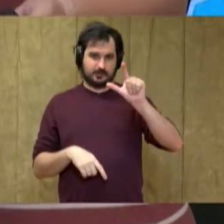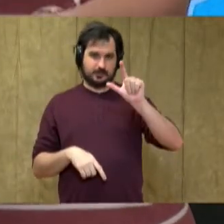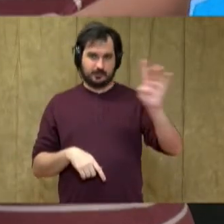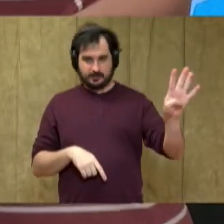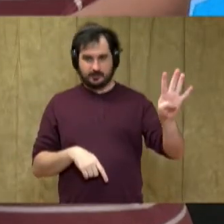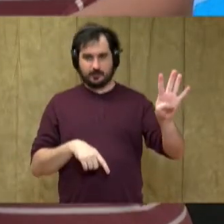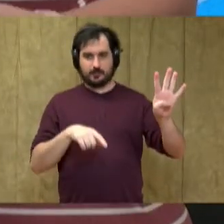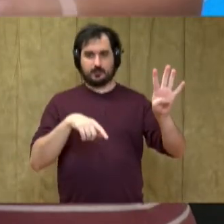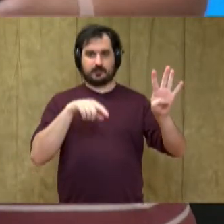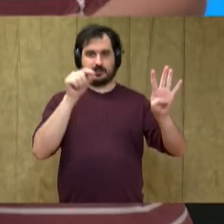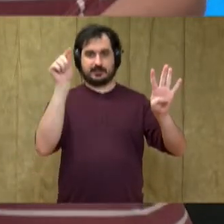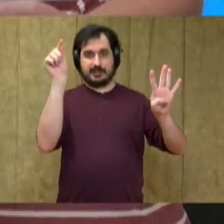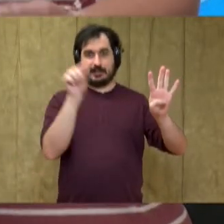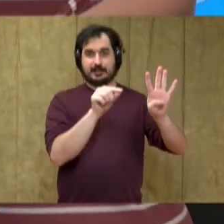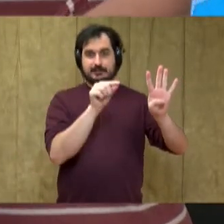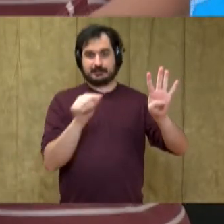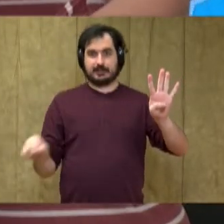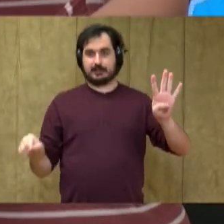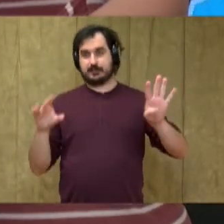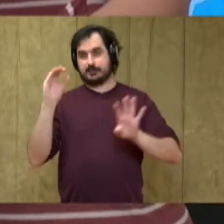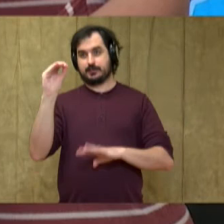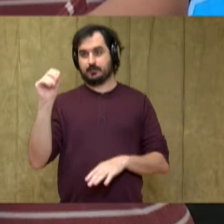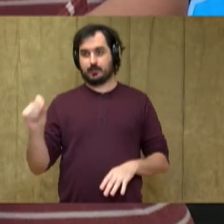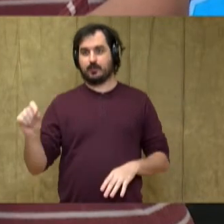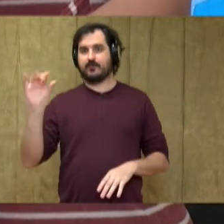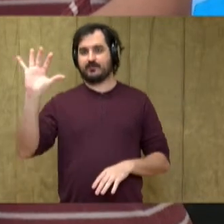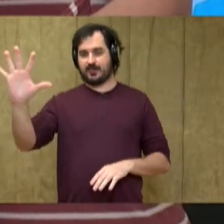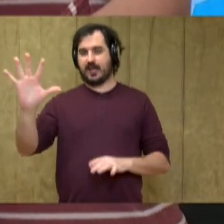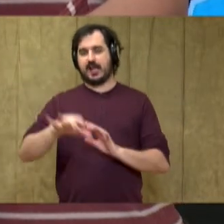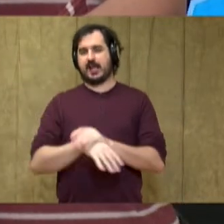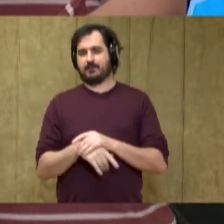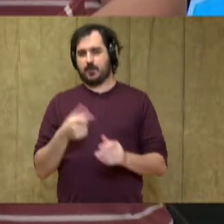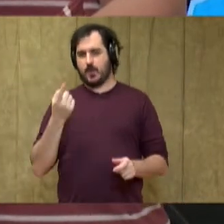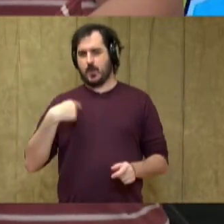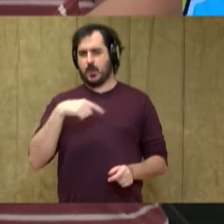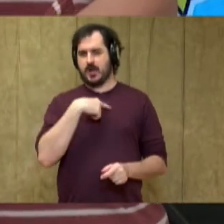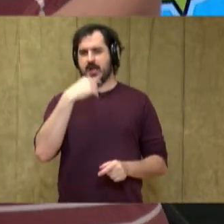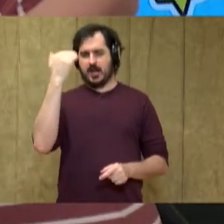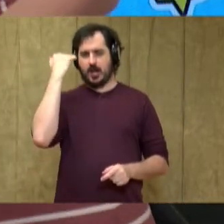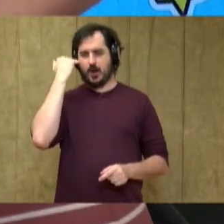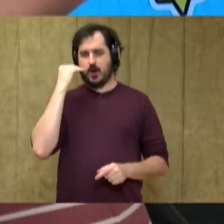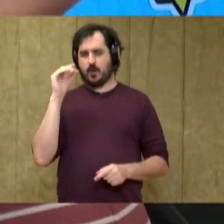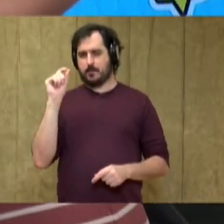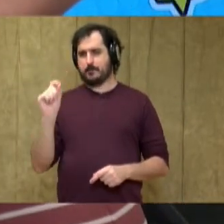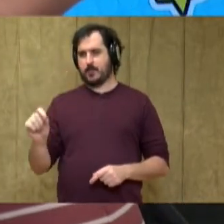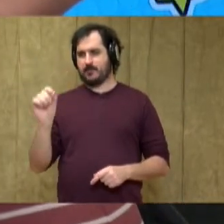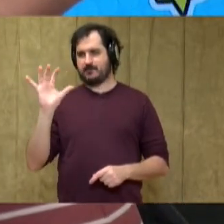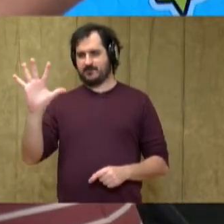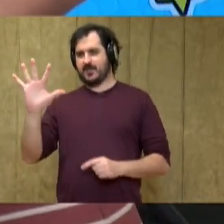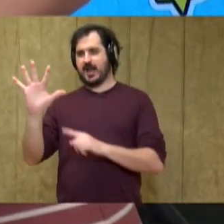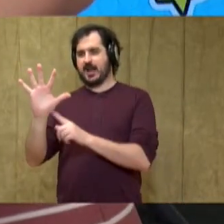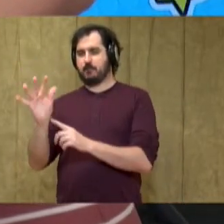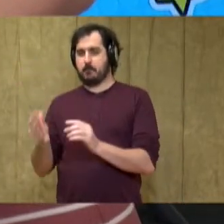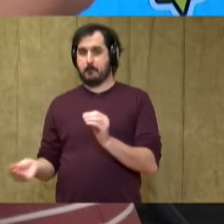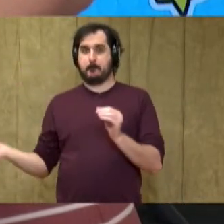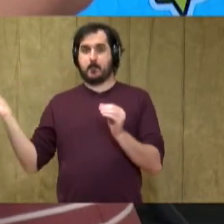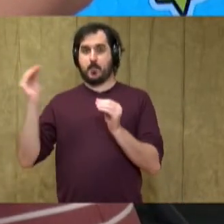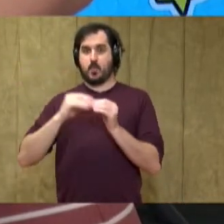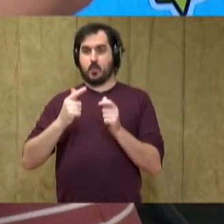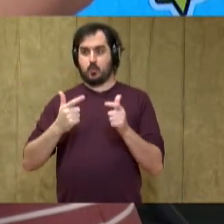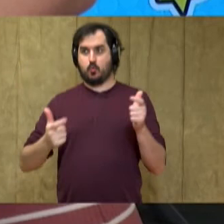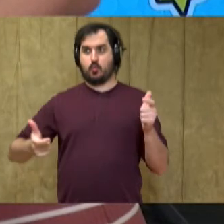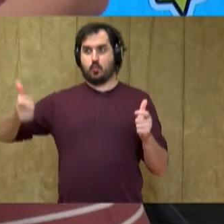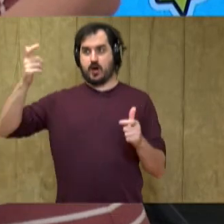50 cents, right? Or 50 hundredths. And we know that that would be greater than 24 hundredths or